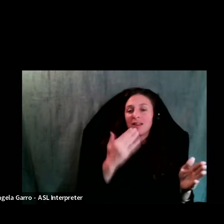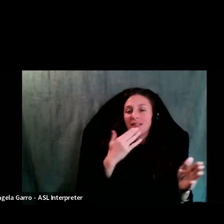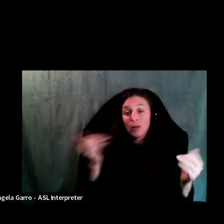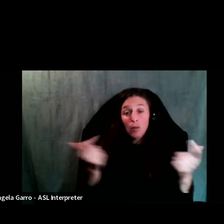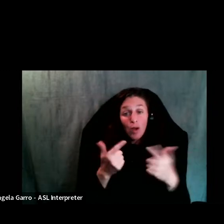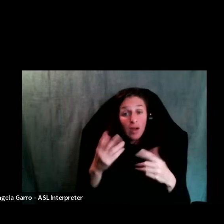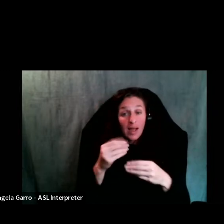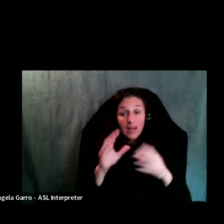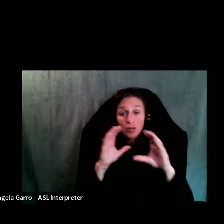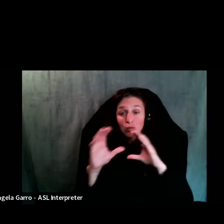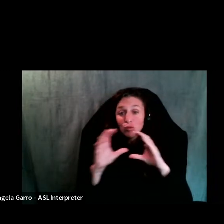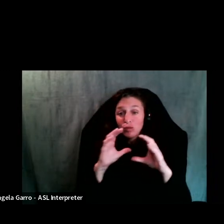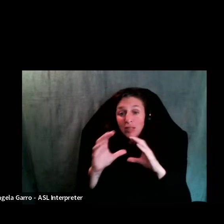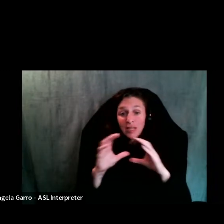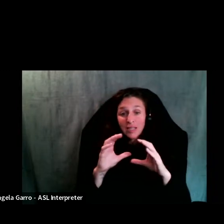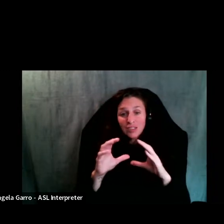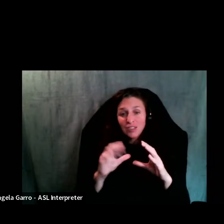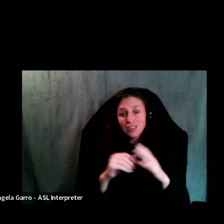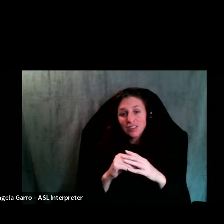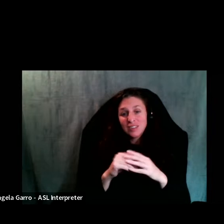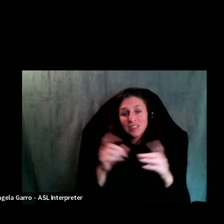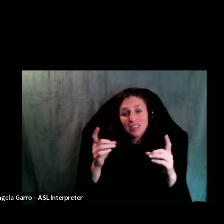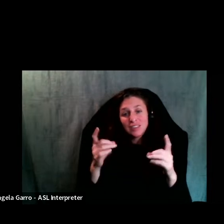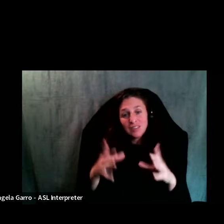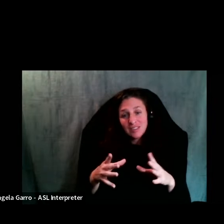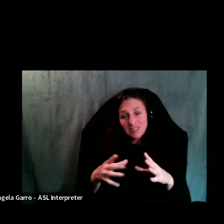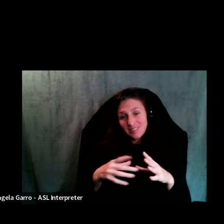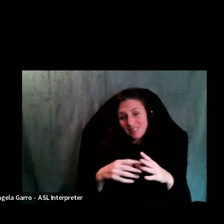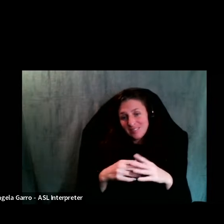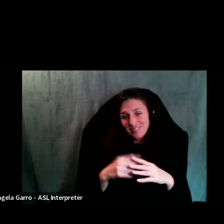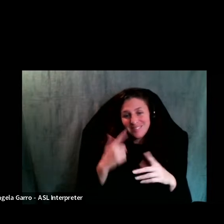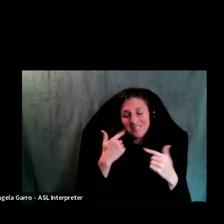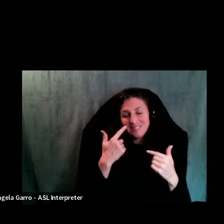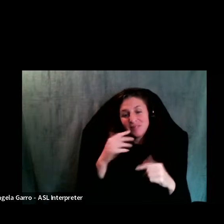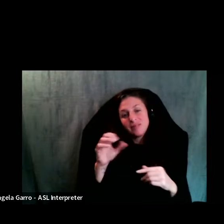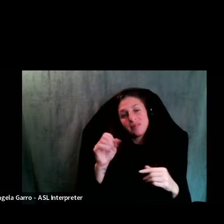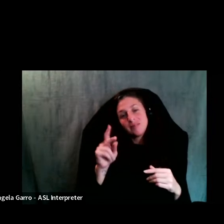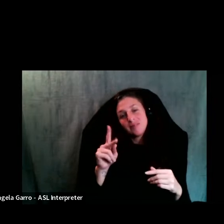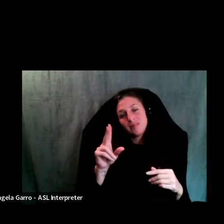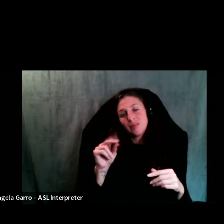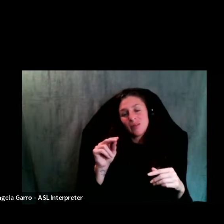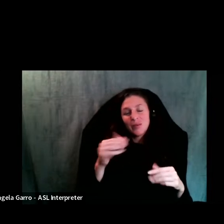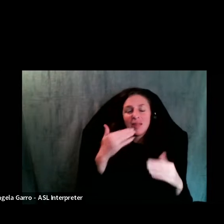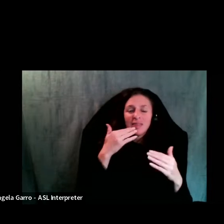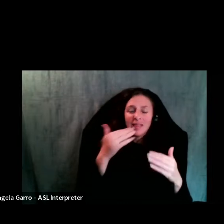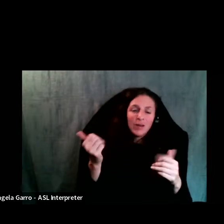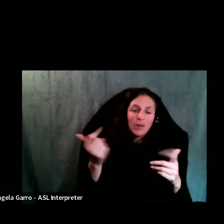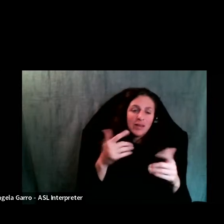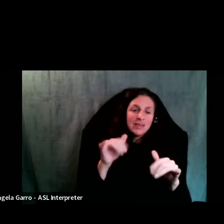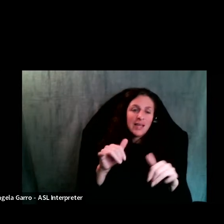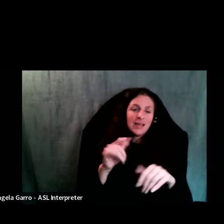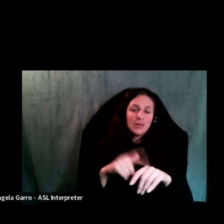And our communications director. Director. Yep. All right. No, thanks for staying so late. It's